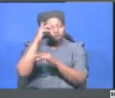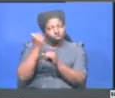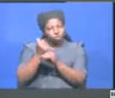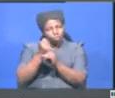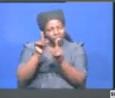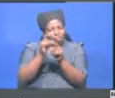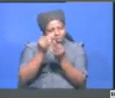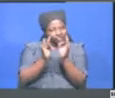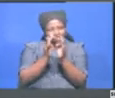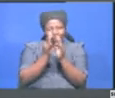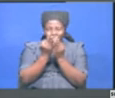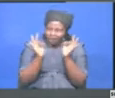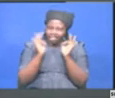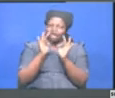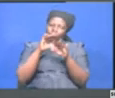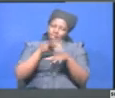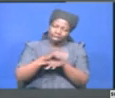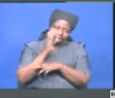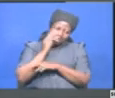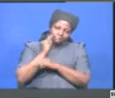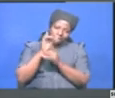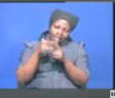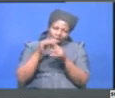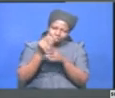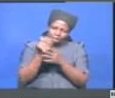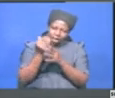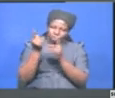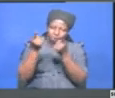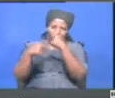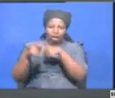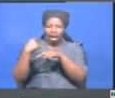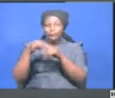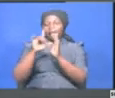But most youth will want money. Will want just to sit and be given the jobs.